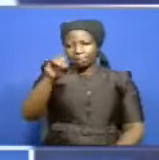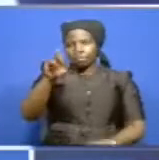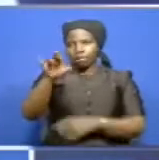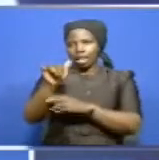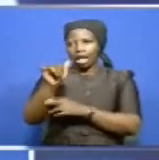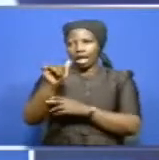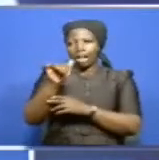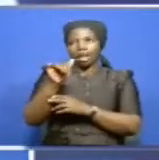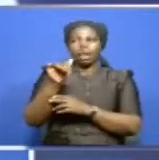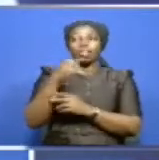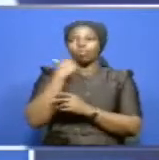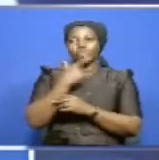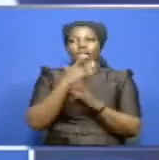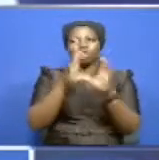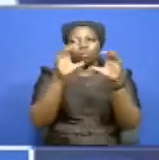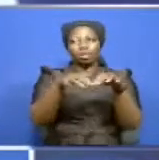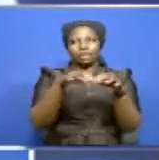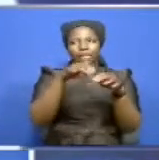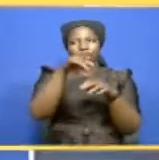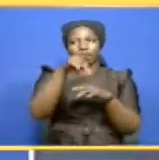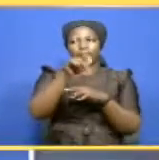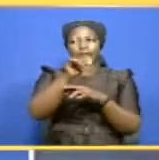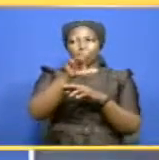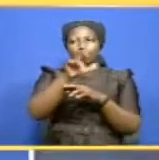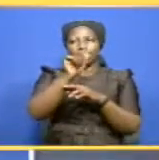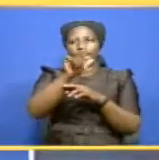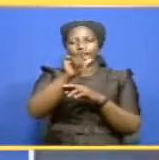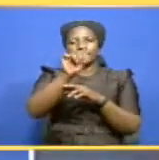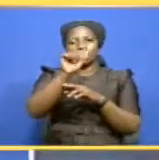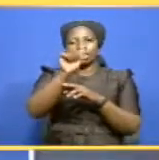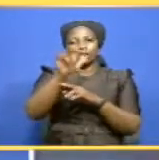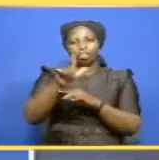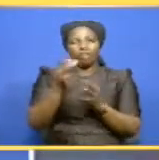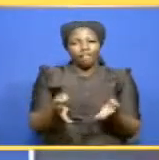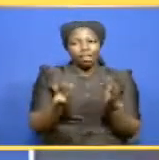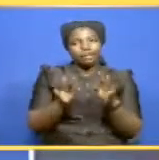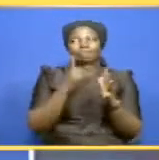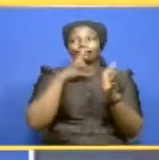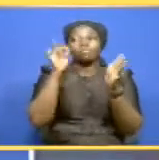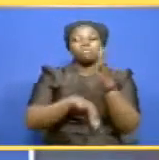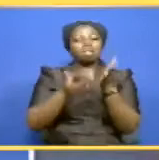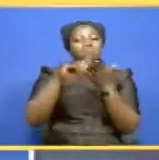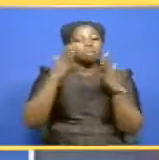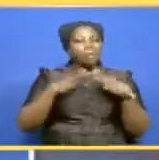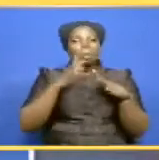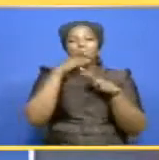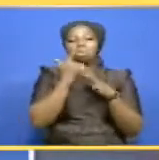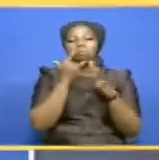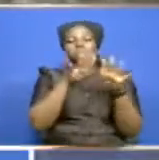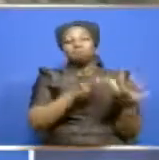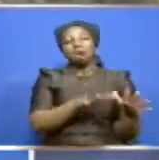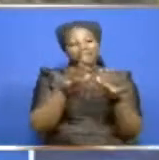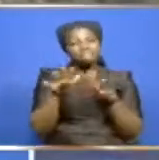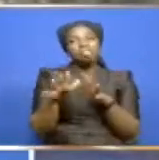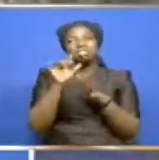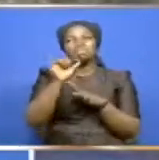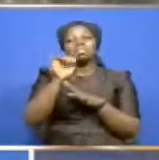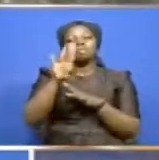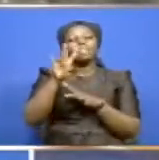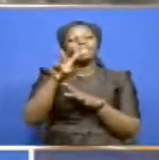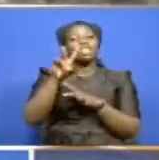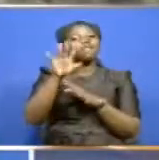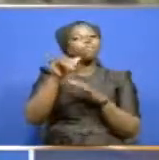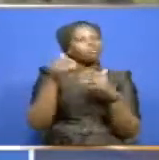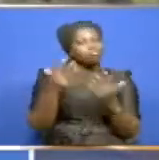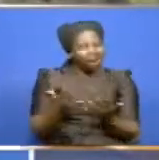paralegal officer from Stretchers Youth Organization in Mombasa, says most perpetrators of GBV are close family members. Kesi zenye